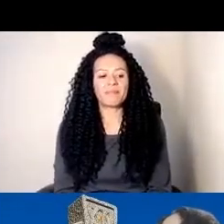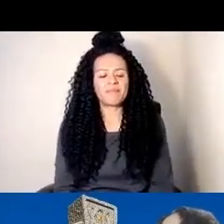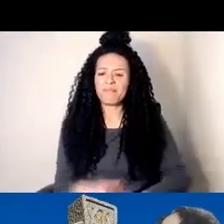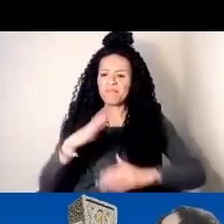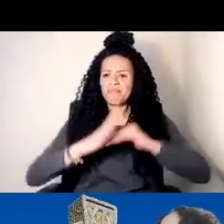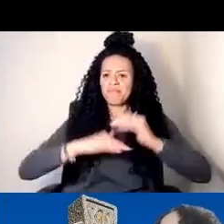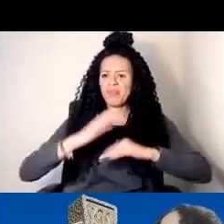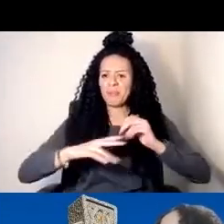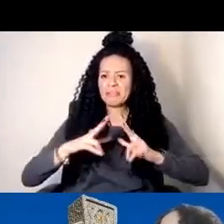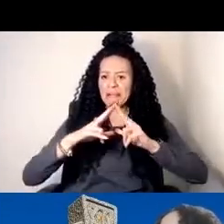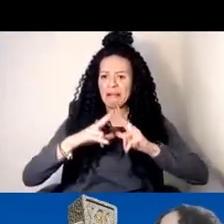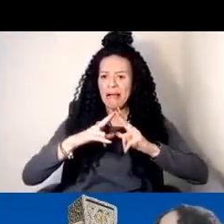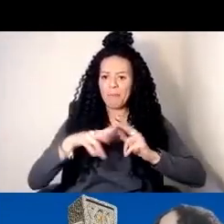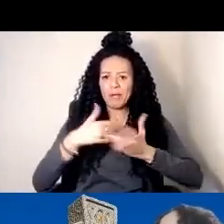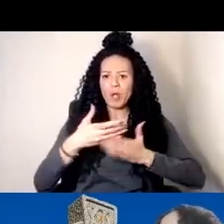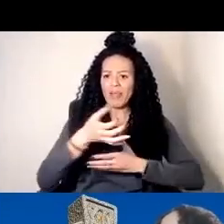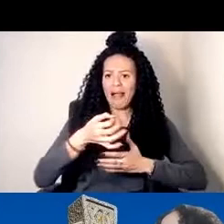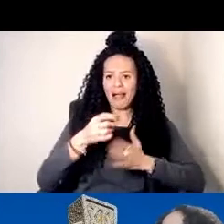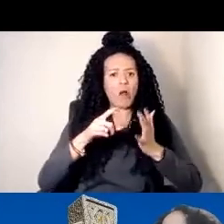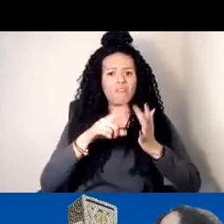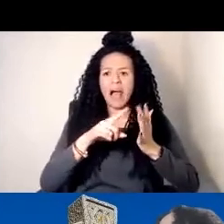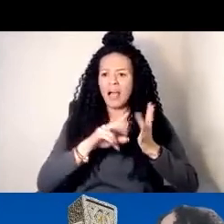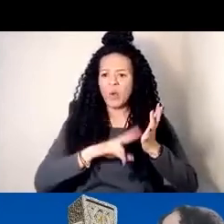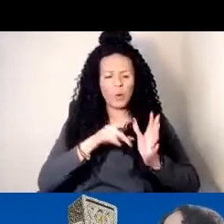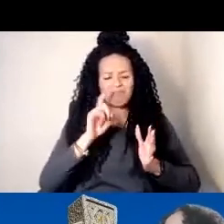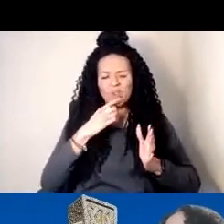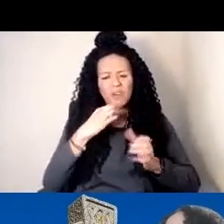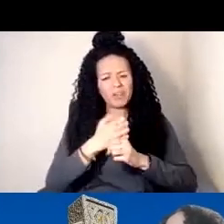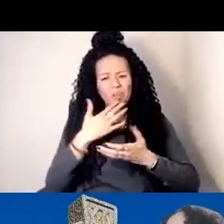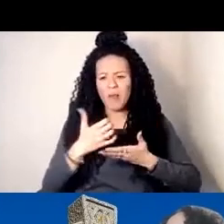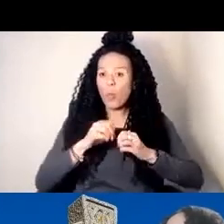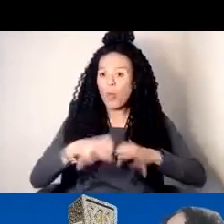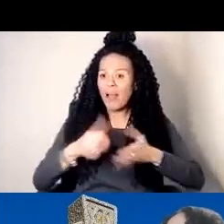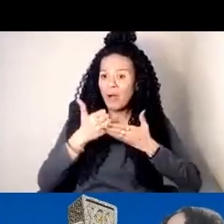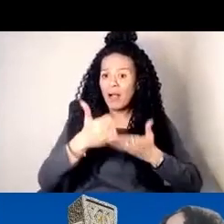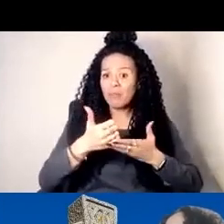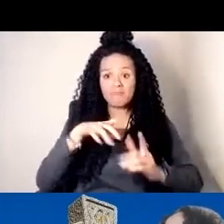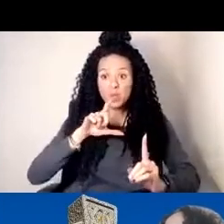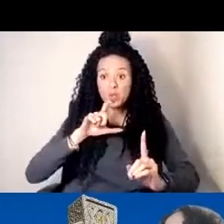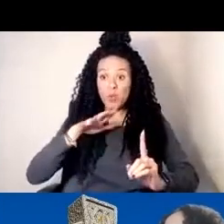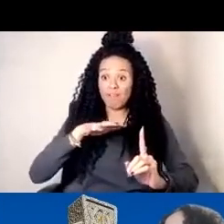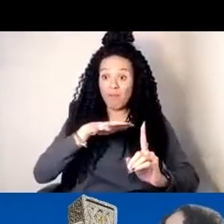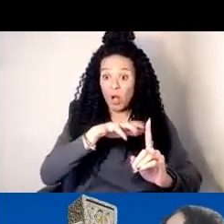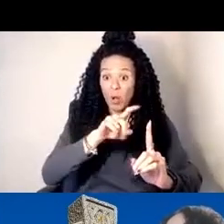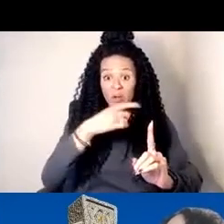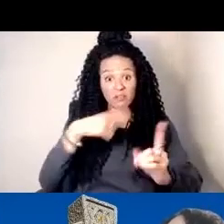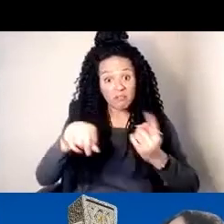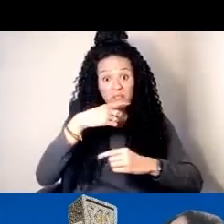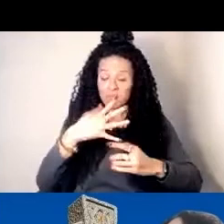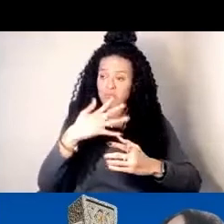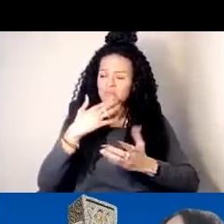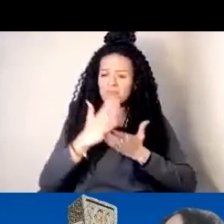Building an abbey on Iona couldn't have been done without help. His 12 followers were of his kin and likely two of noble